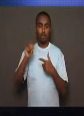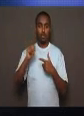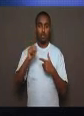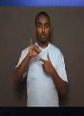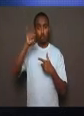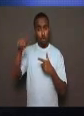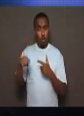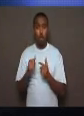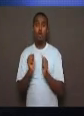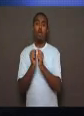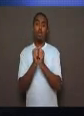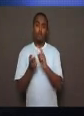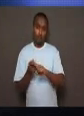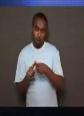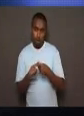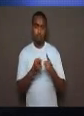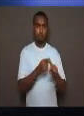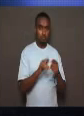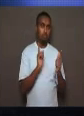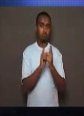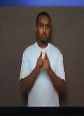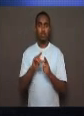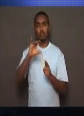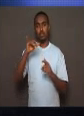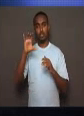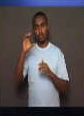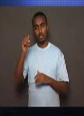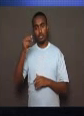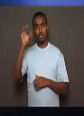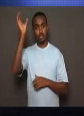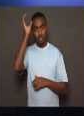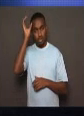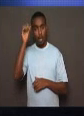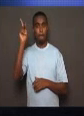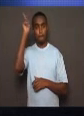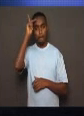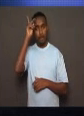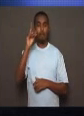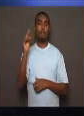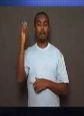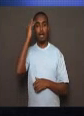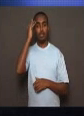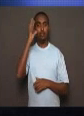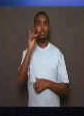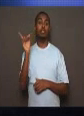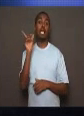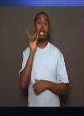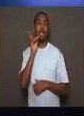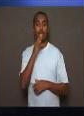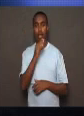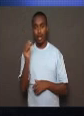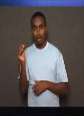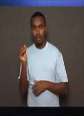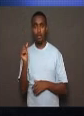Joe gets together with his friends, Charles, Preston, Martin, Carrie,